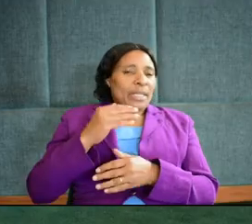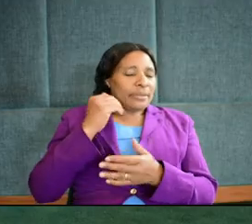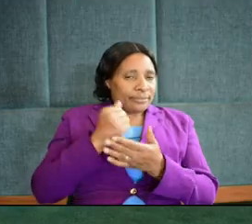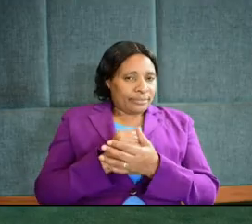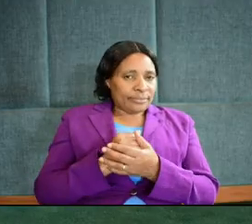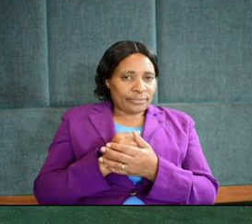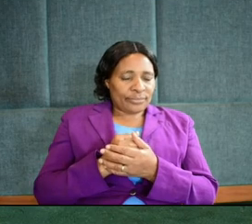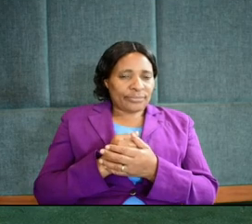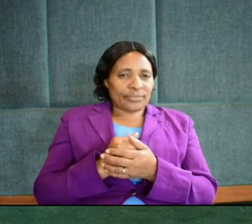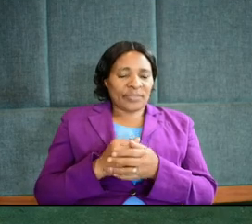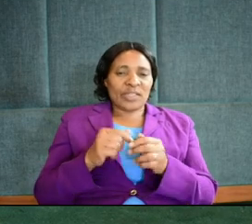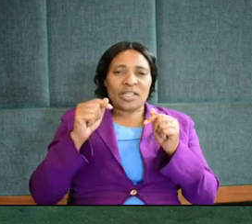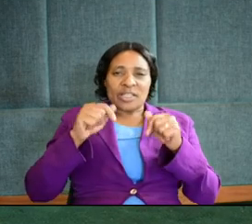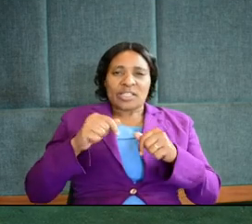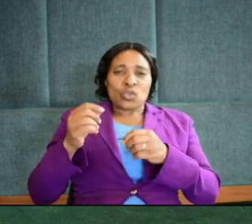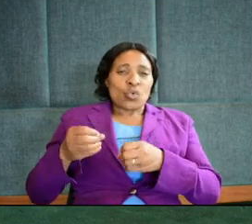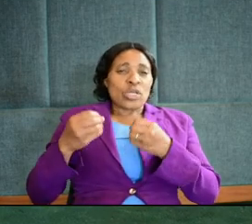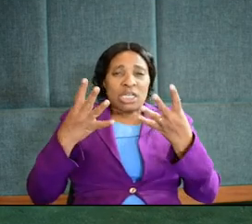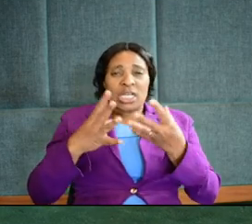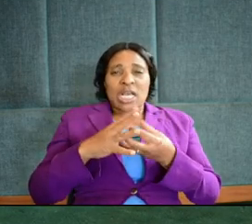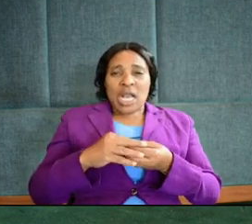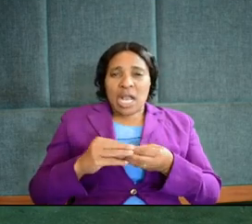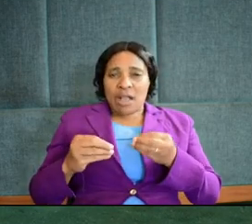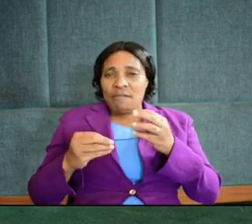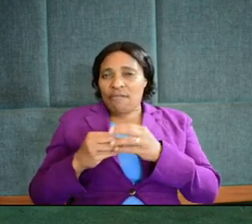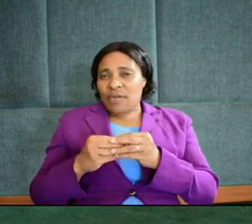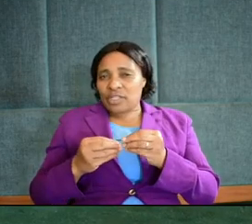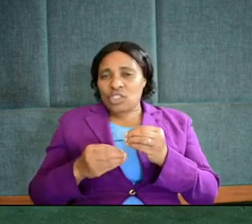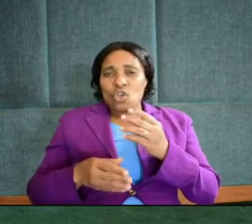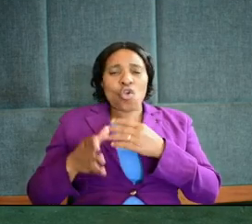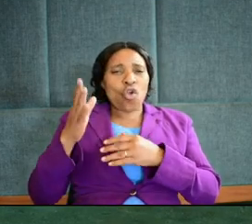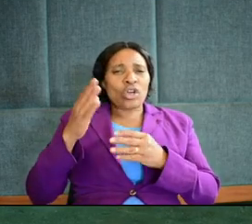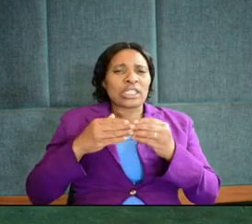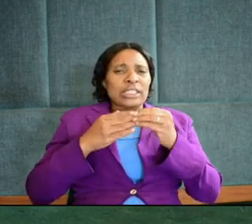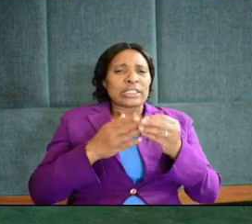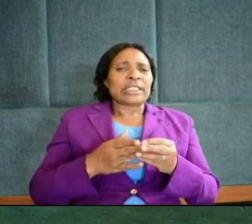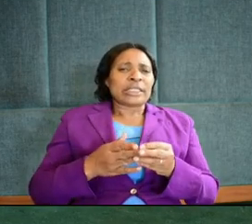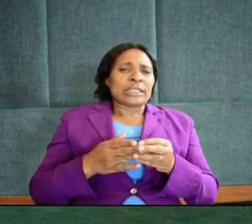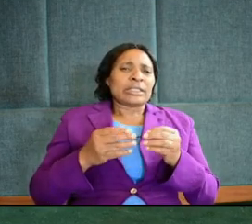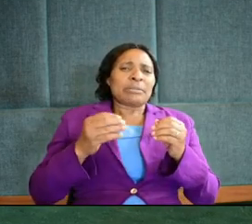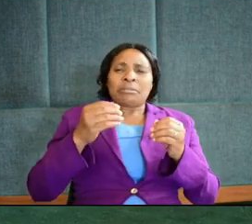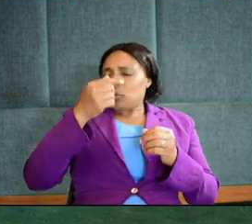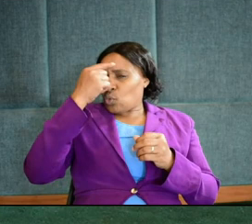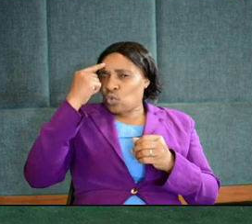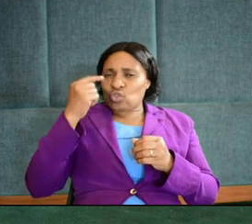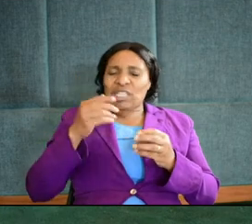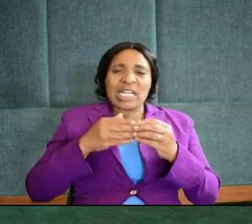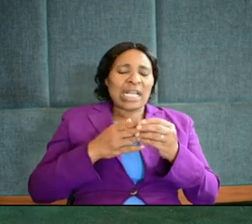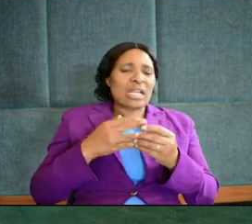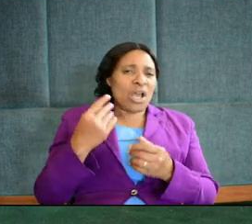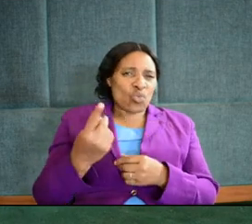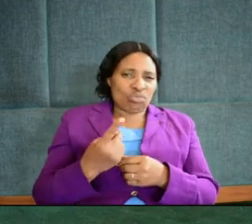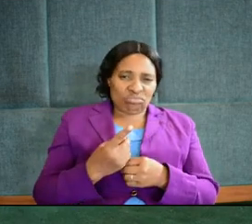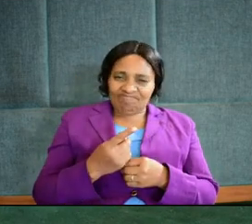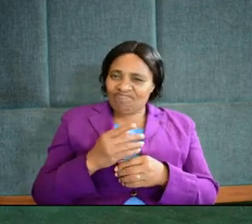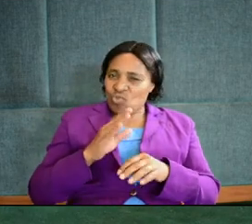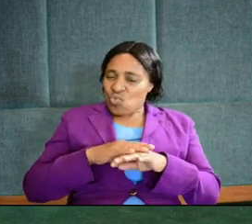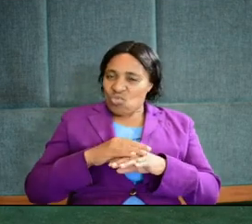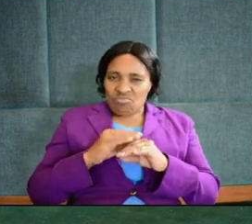Amen. And that should give us comfort that God doesn't lead us because we deserve to be led or because we are